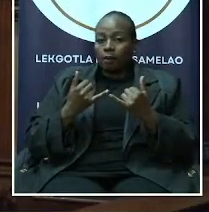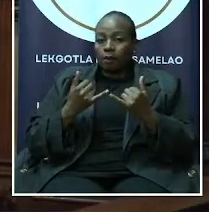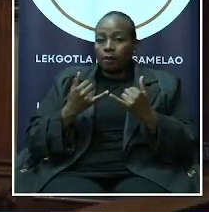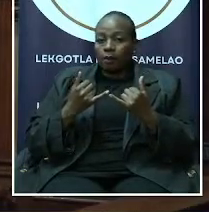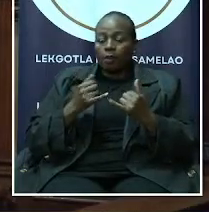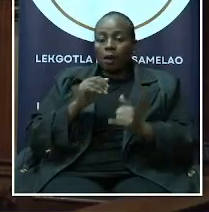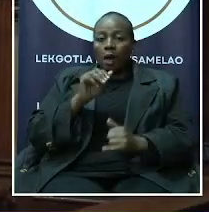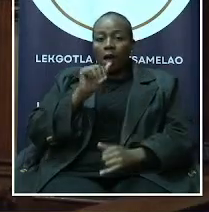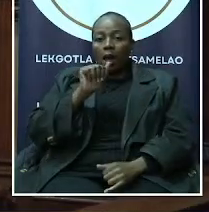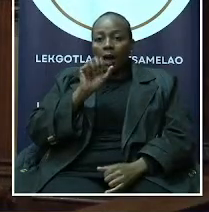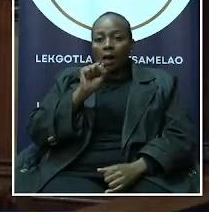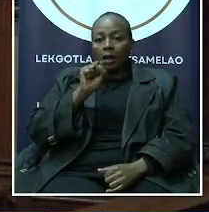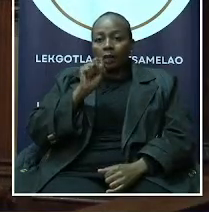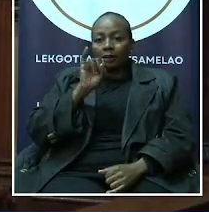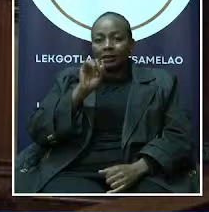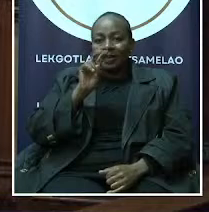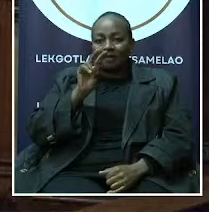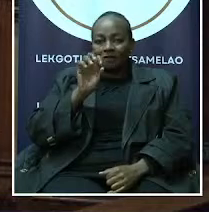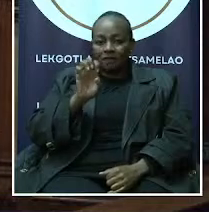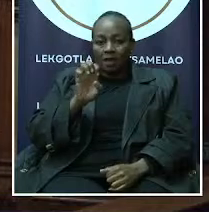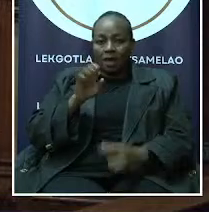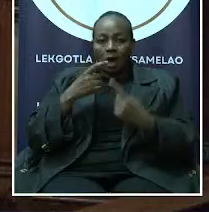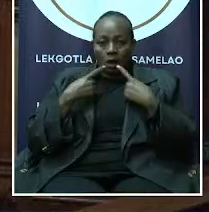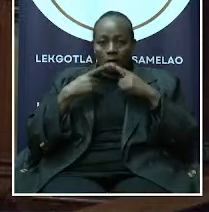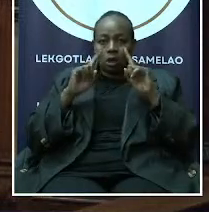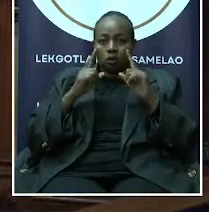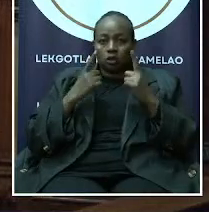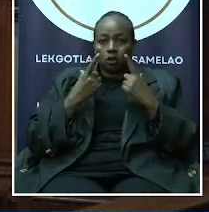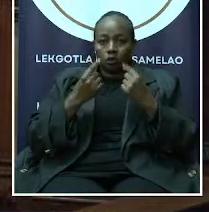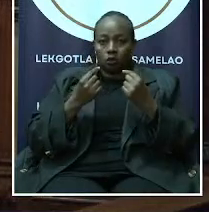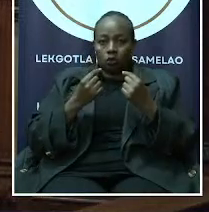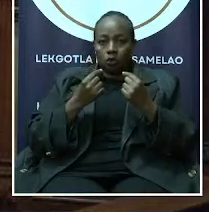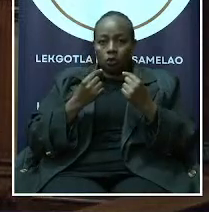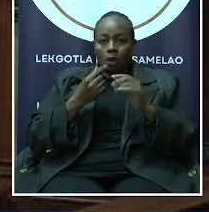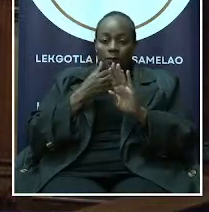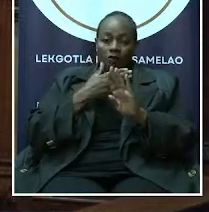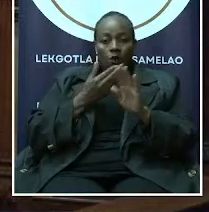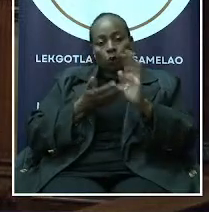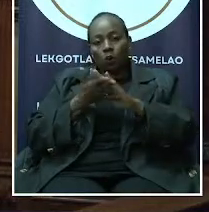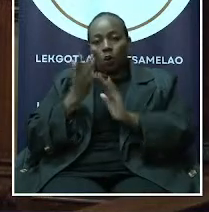Mr. Asive for announcements before we head out to lunch.